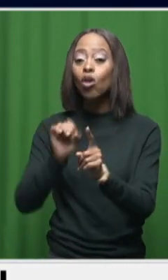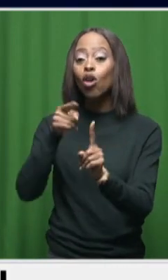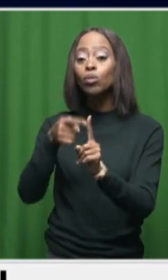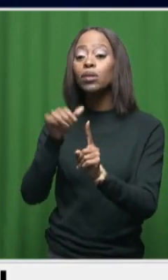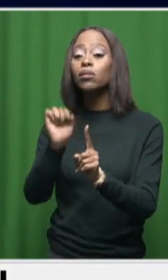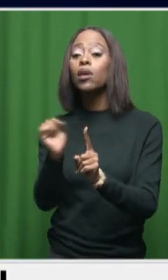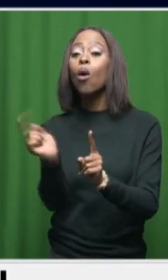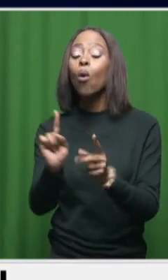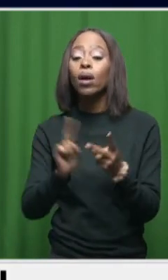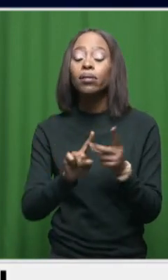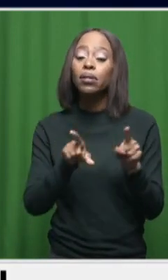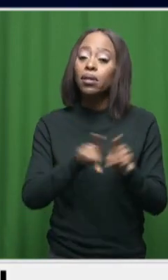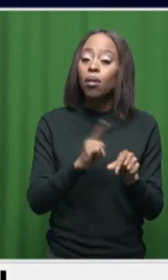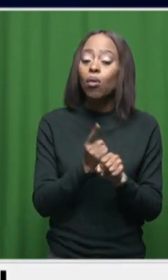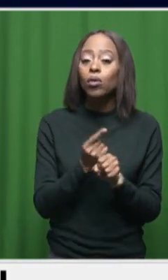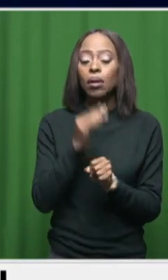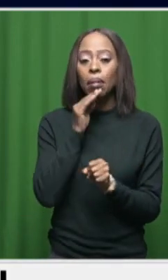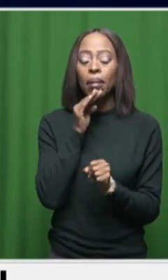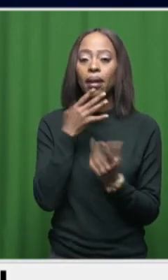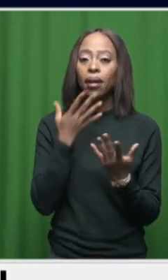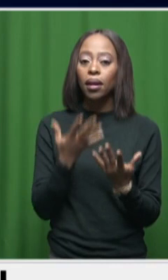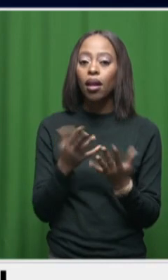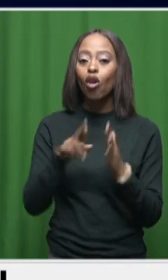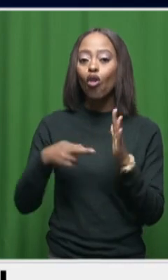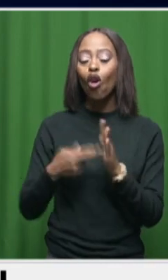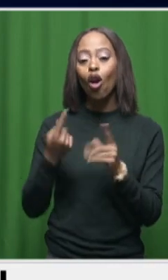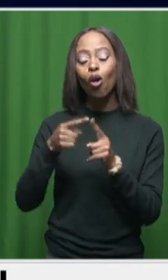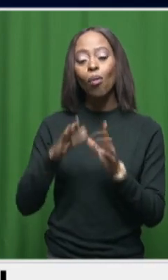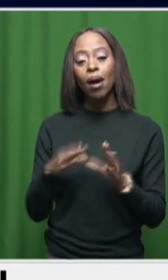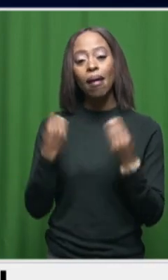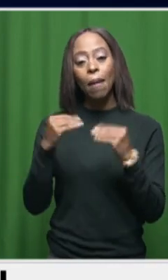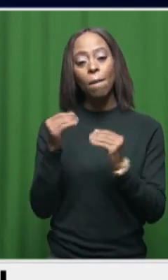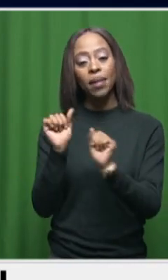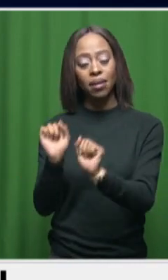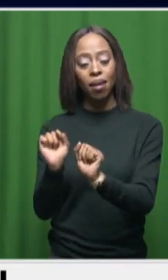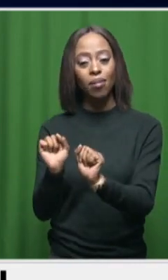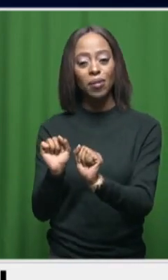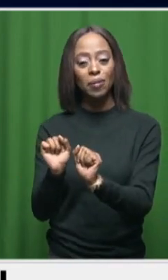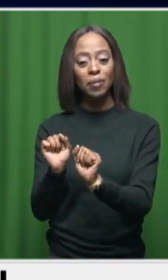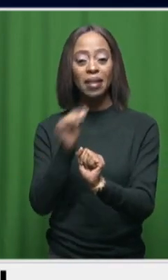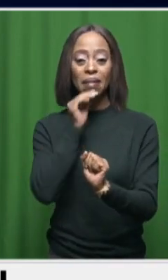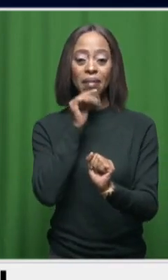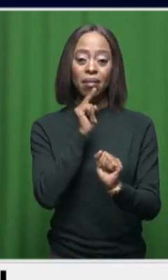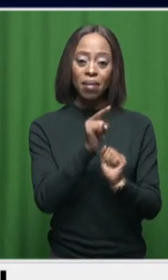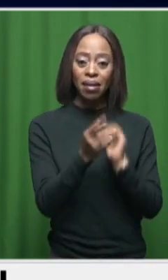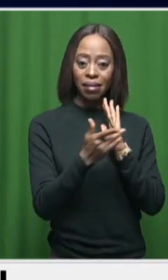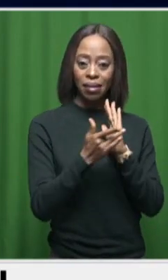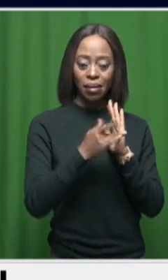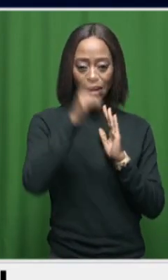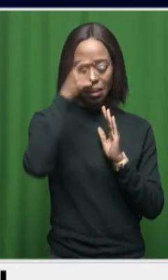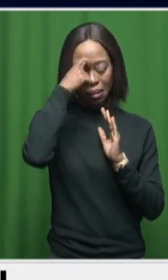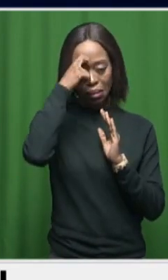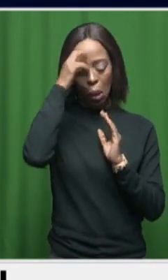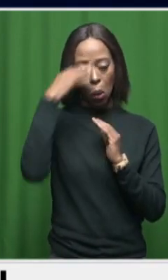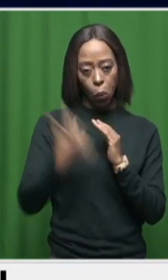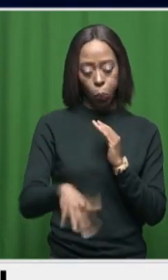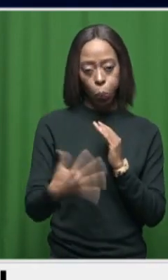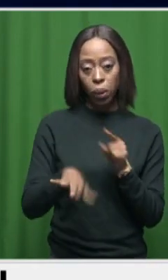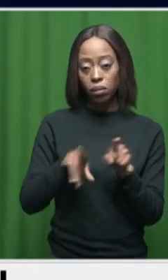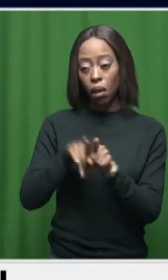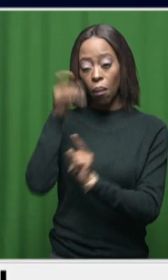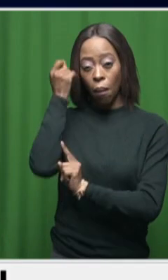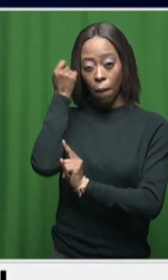objectives are, as well as becoming a role player in their businesses as well. You have to be technically sharp and